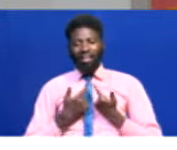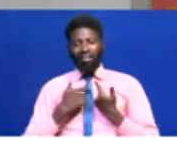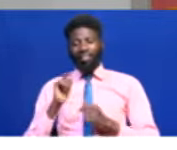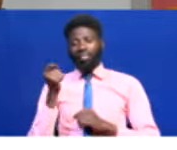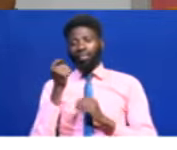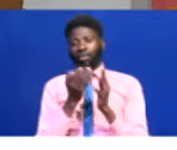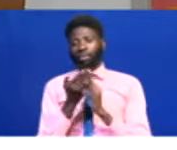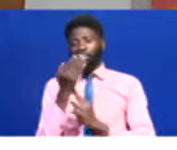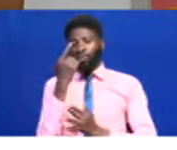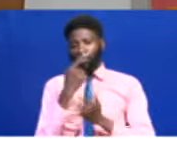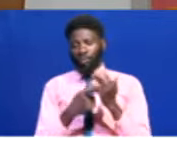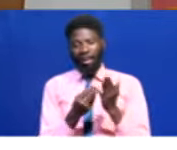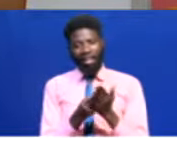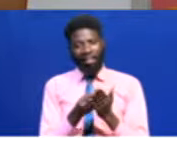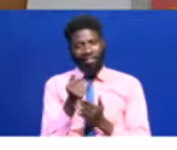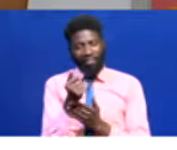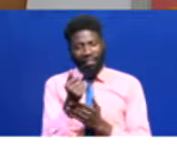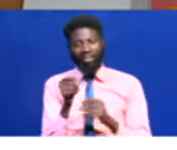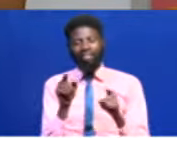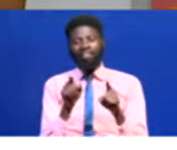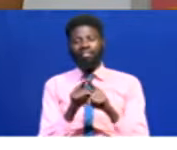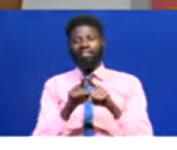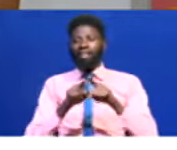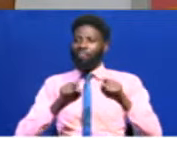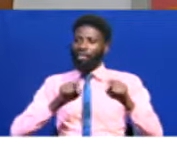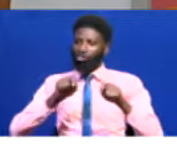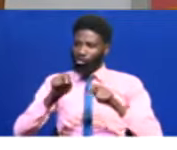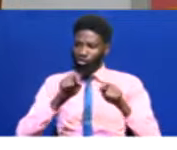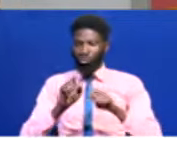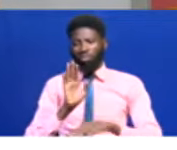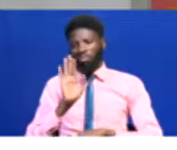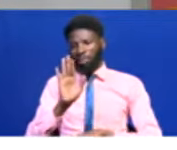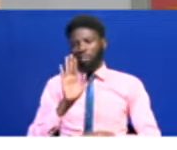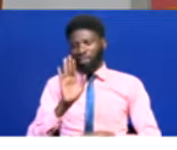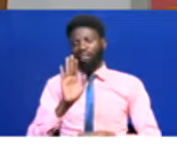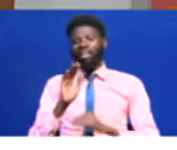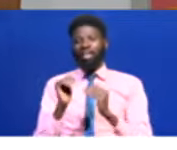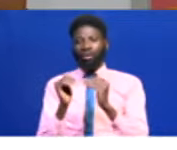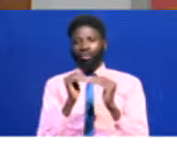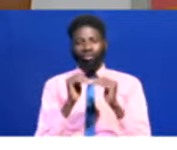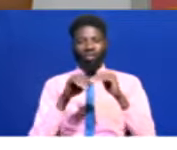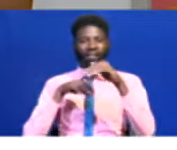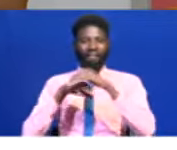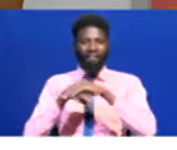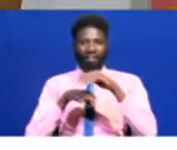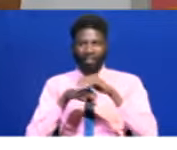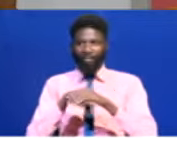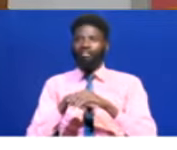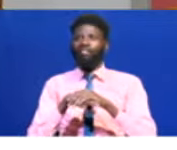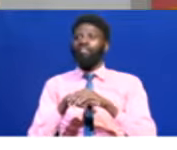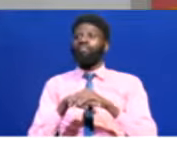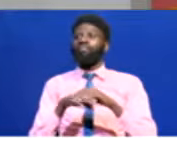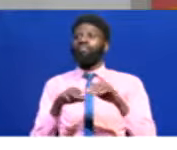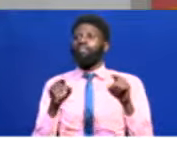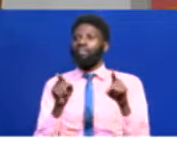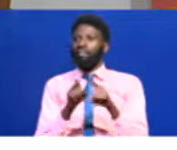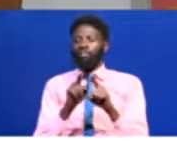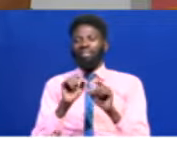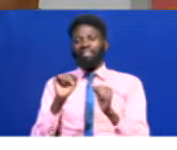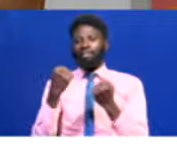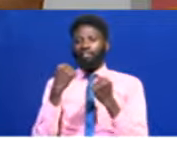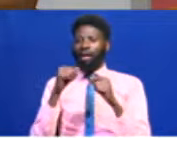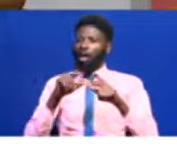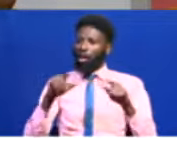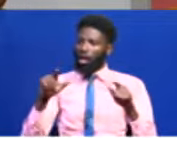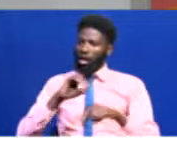and administration, equitable access, efficient land administration, equitable access, secure tenure, and sustainable management